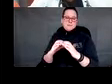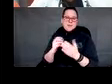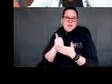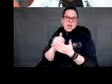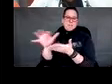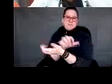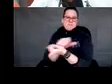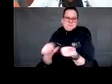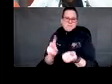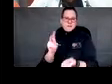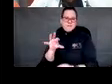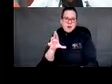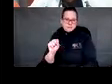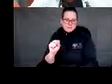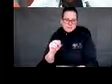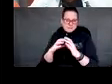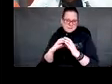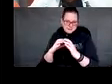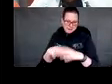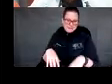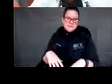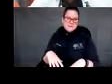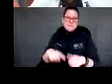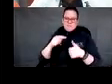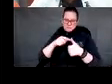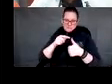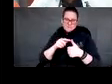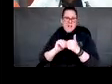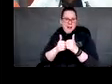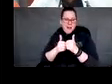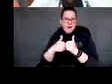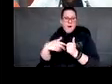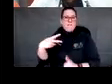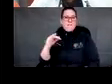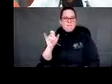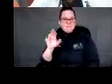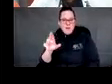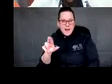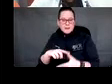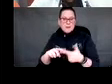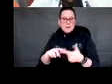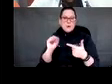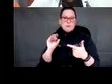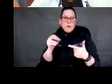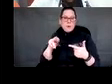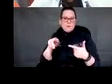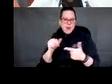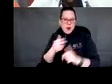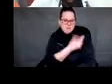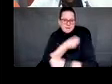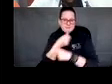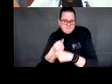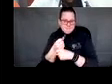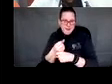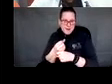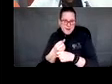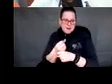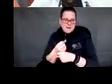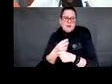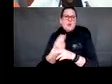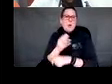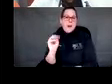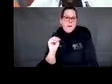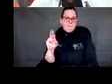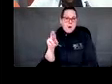of virus-infected cells. So that's how the Pfizer and the Moderna vaccines are made. They are both messenger